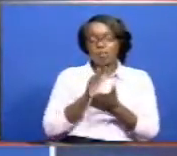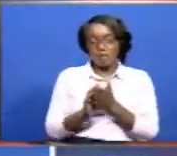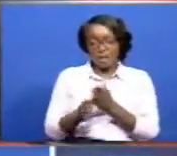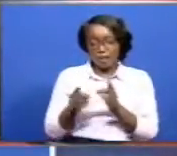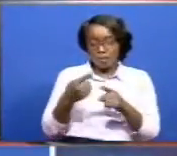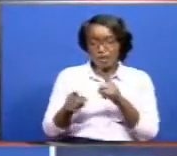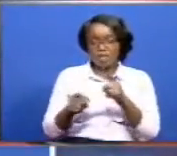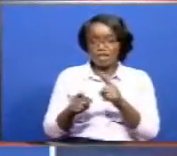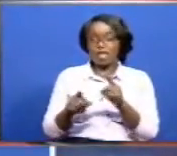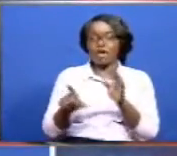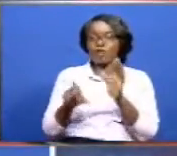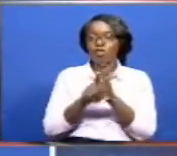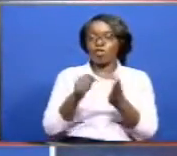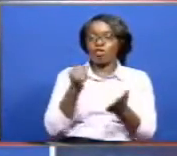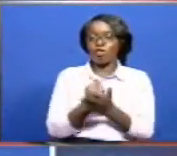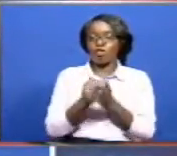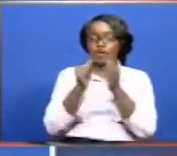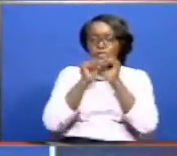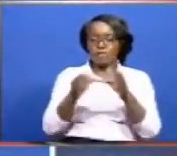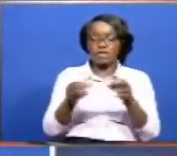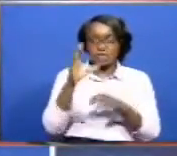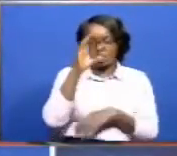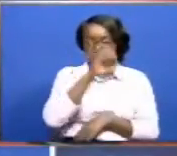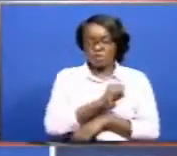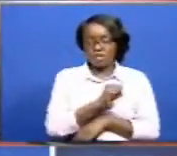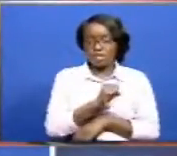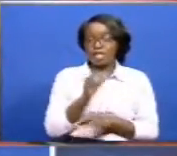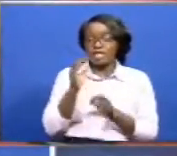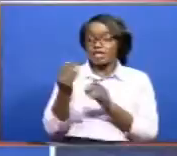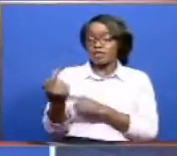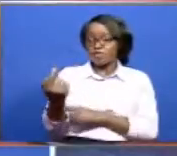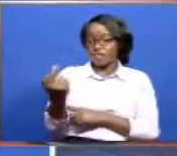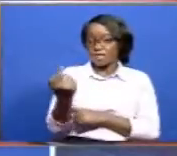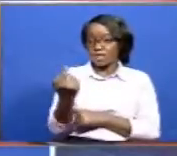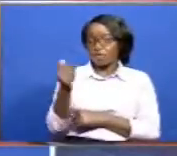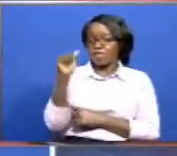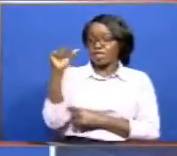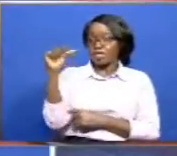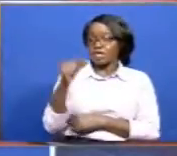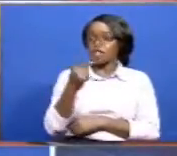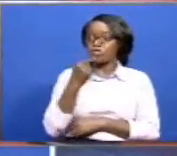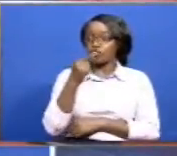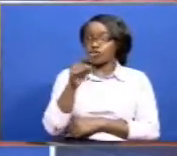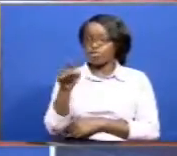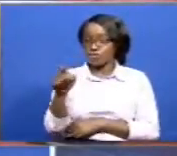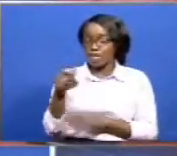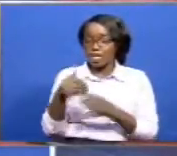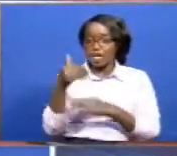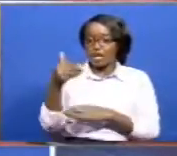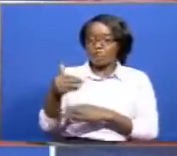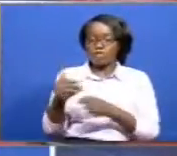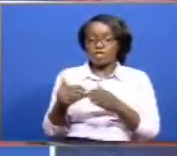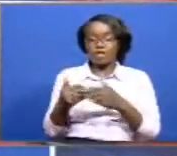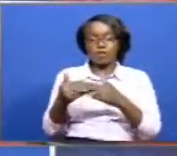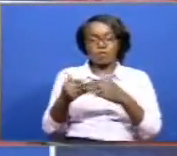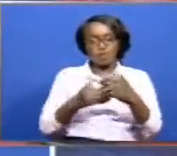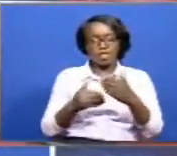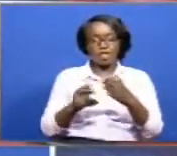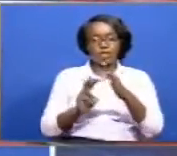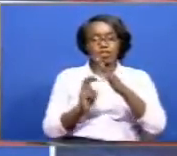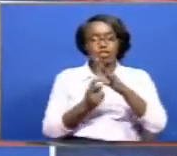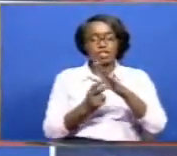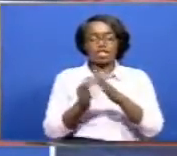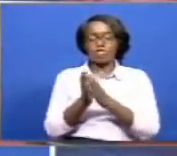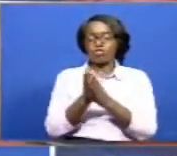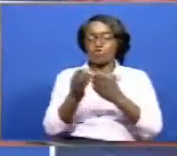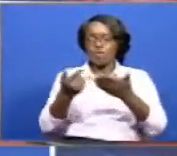they come here, I'm sure, Senator, you want to ask them. The AG told you that after the pre-contract, when you negotiate